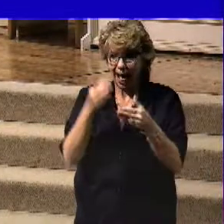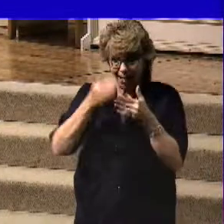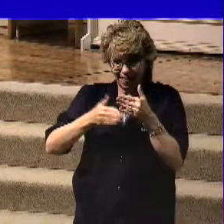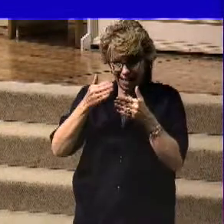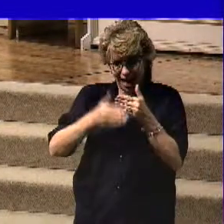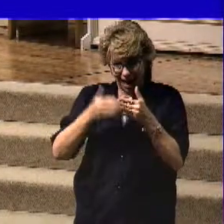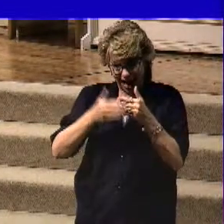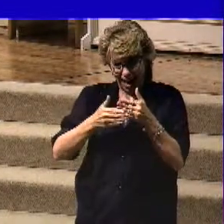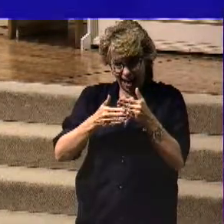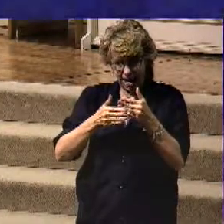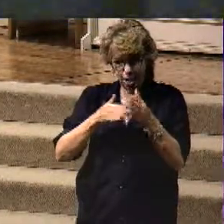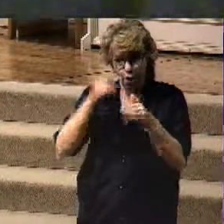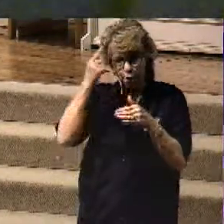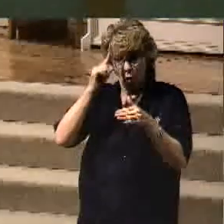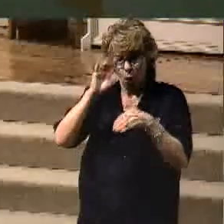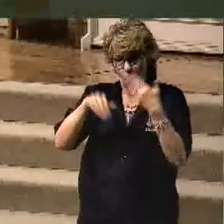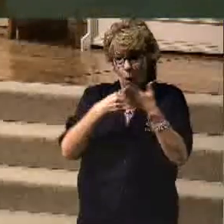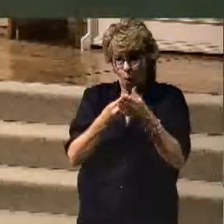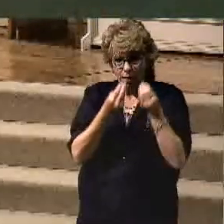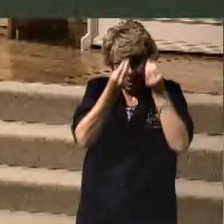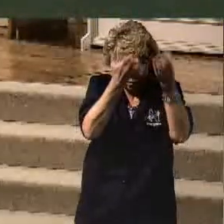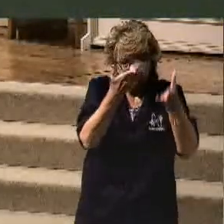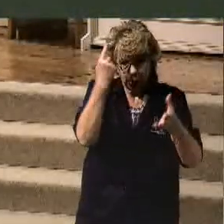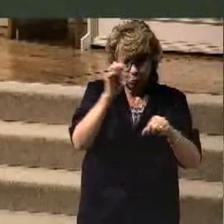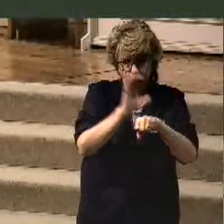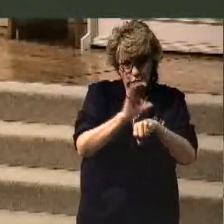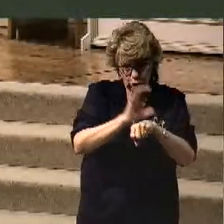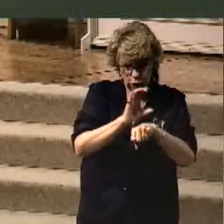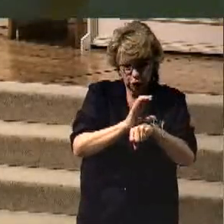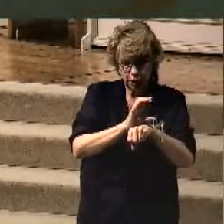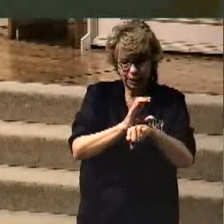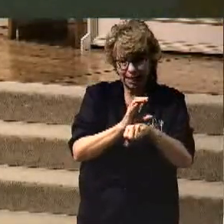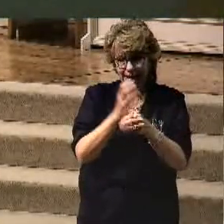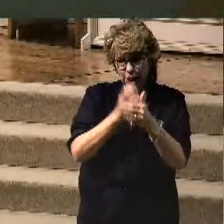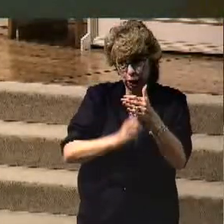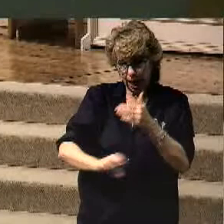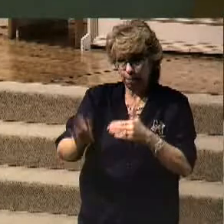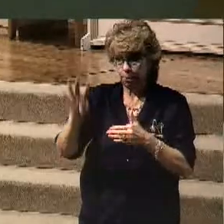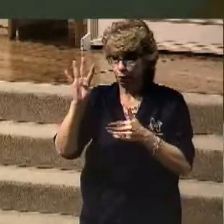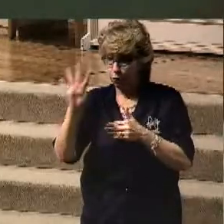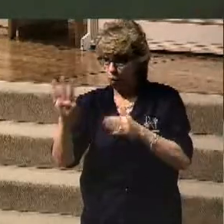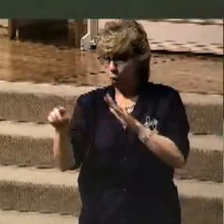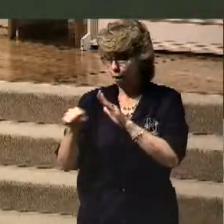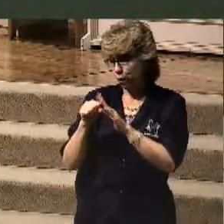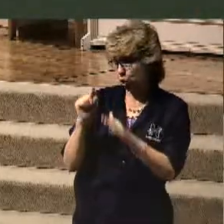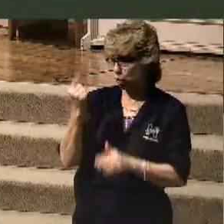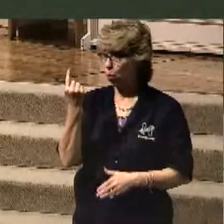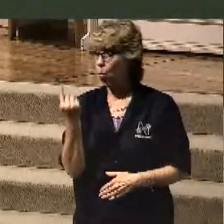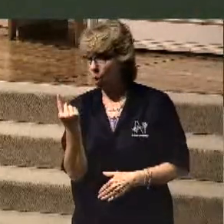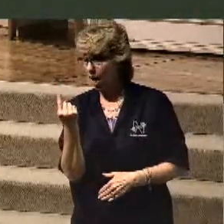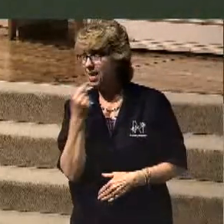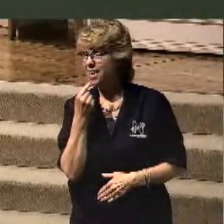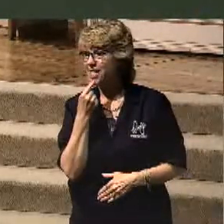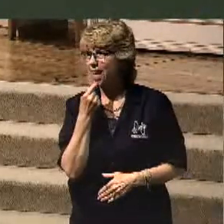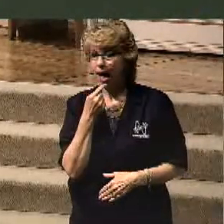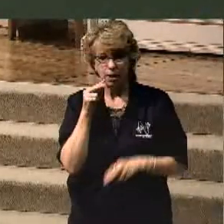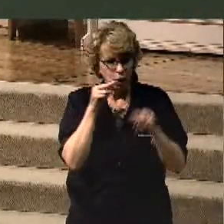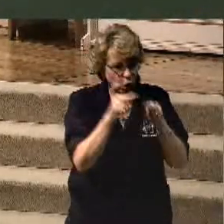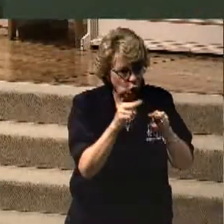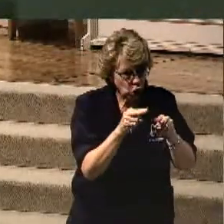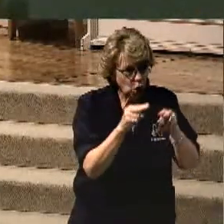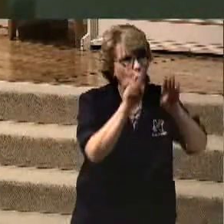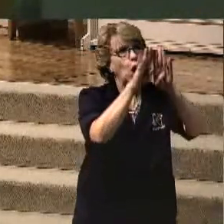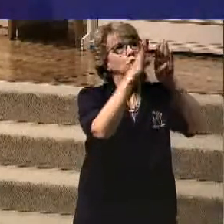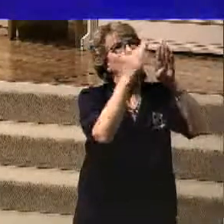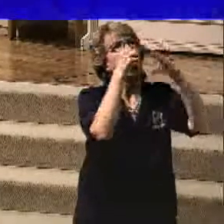the messages of the churches in Revelation 2 and 3. And in chapter 4, verse 1, after this I looked, and behold, a door was opened in heaven.